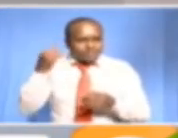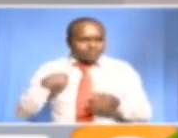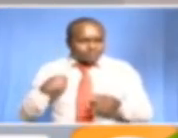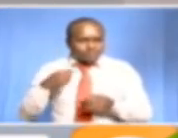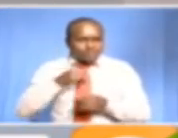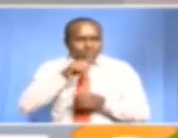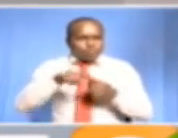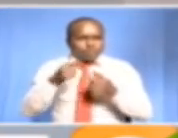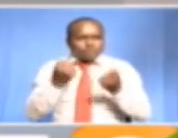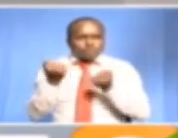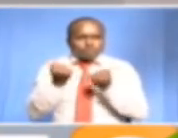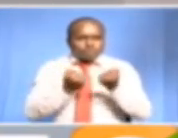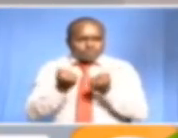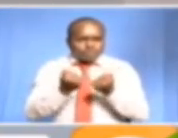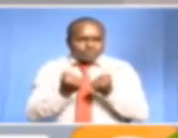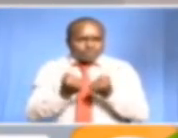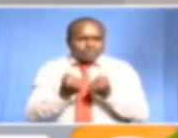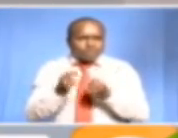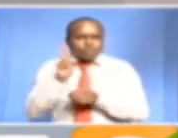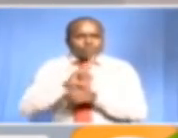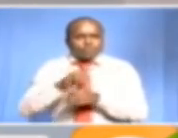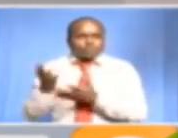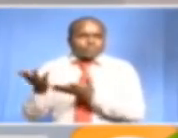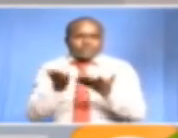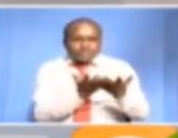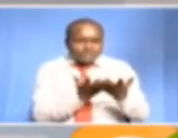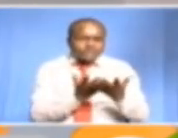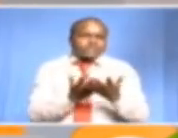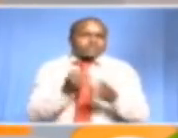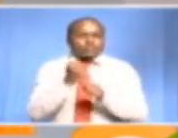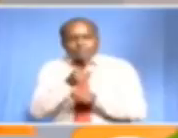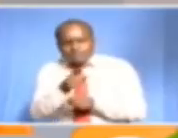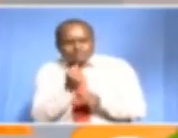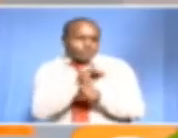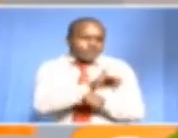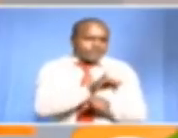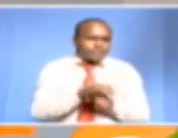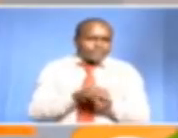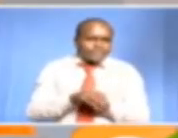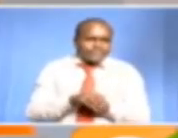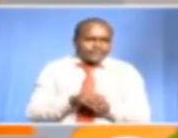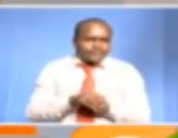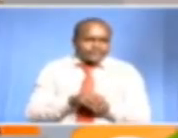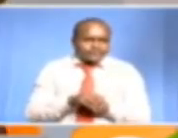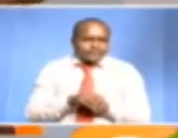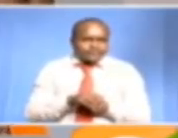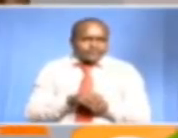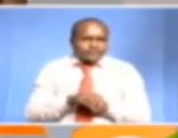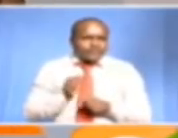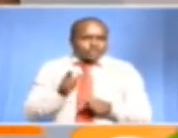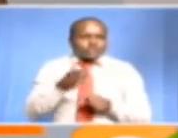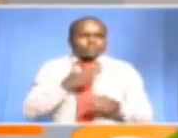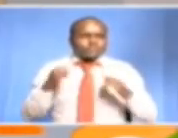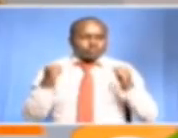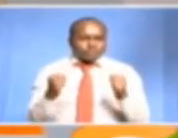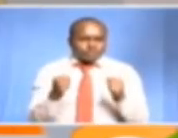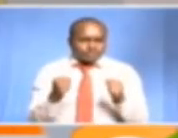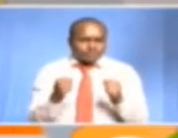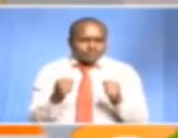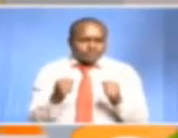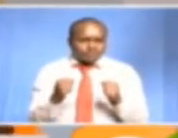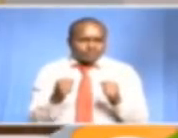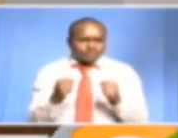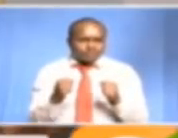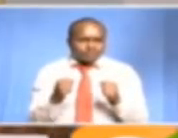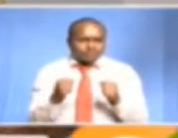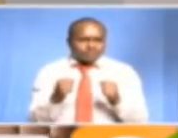used to drive, you know, you used to carry this, you used to put me in this basket, you know, she's just amazing, and she's actually my strength, you know.